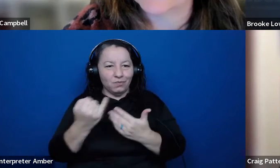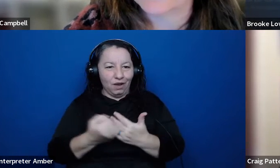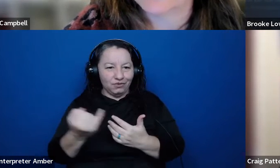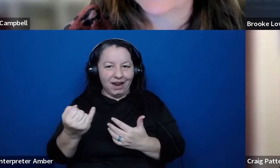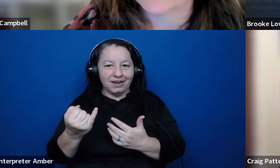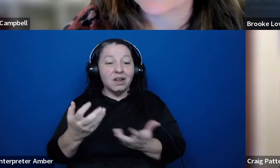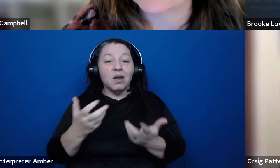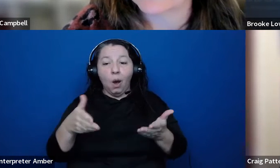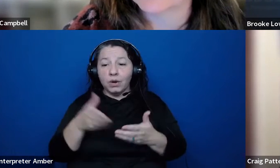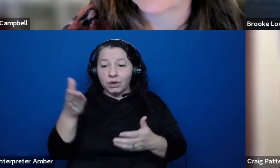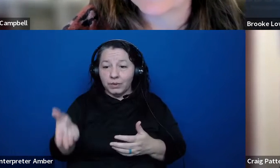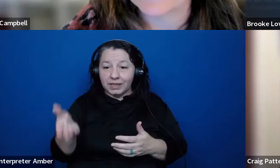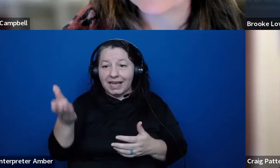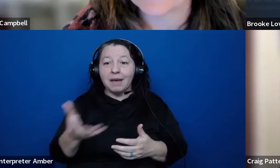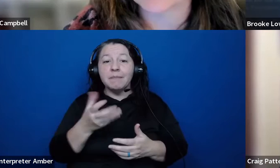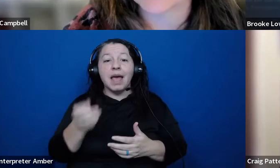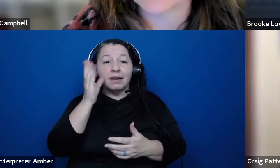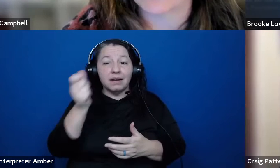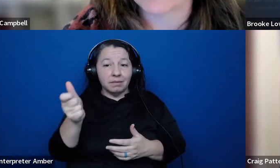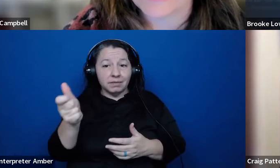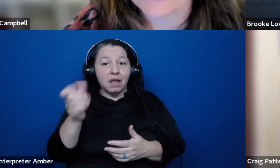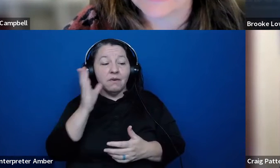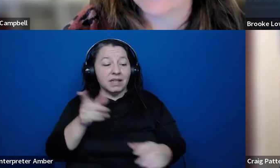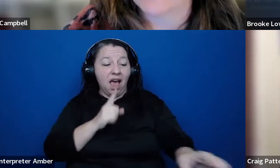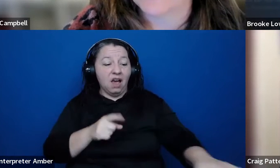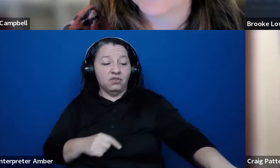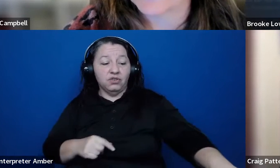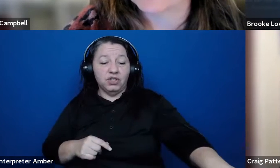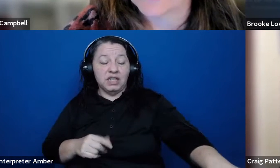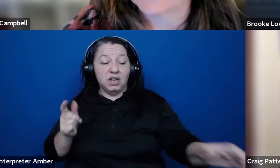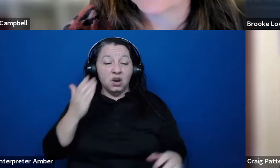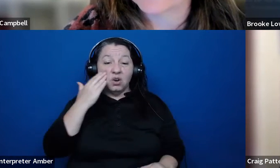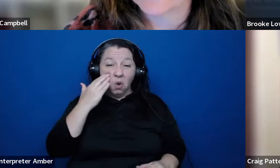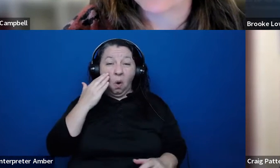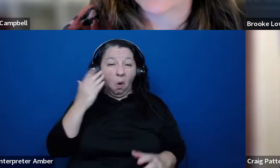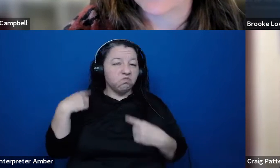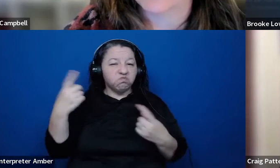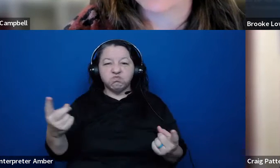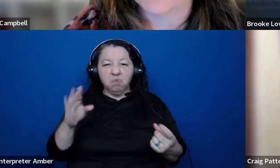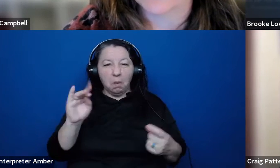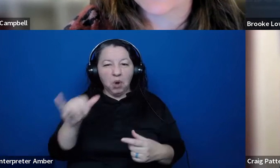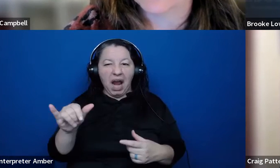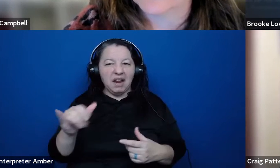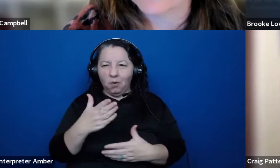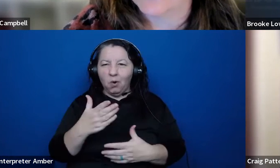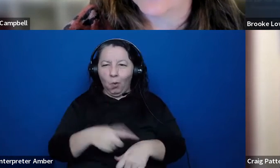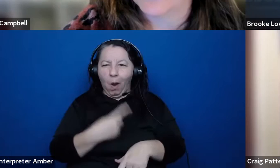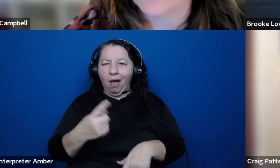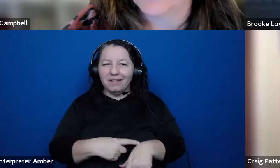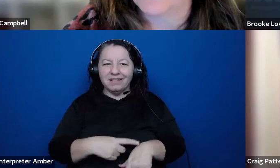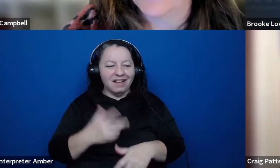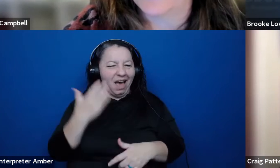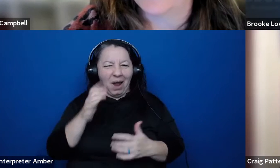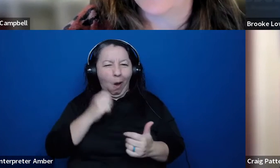to introduce him, and he has actually known Brady for some time, since I don't know how old he was,